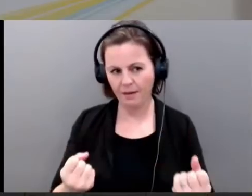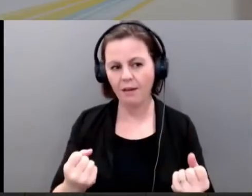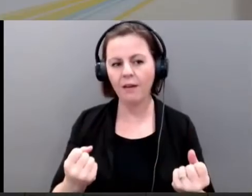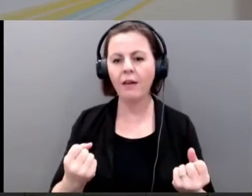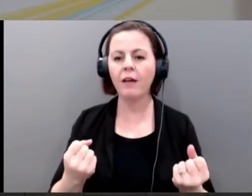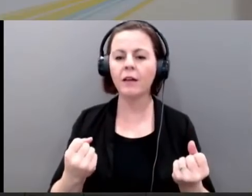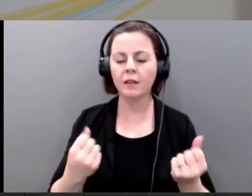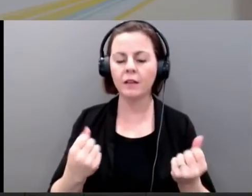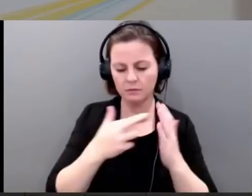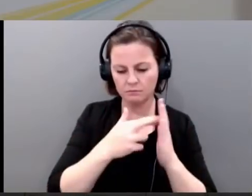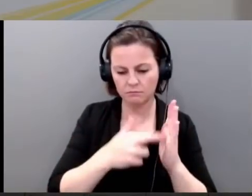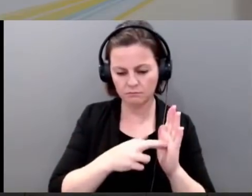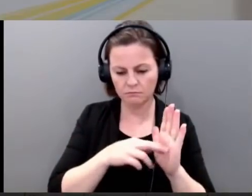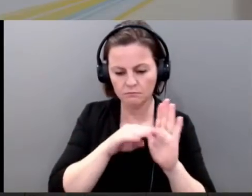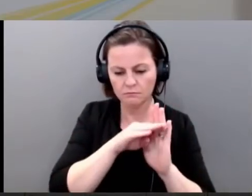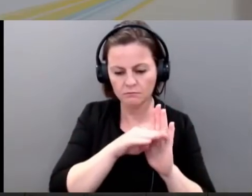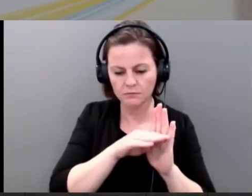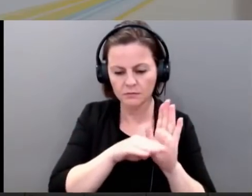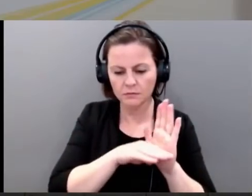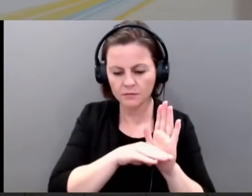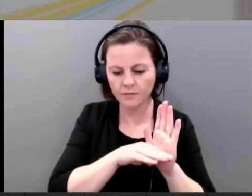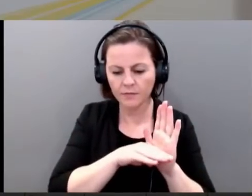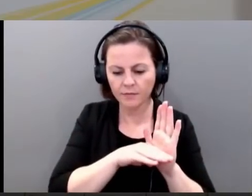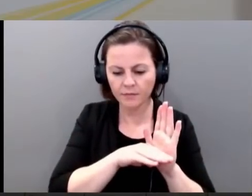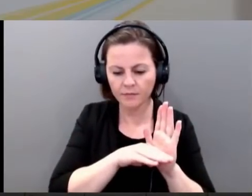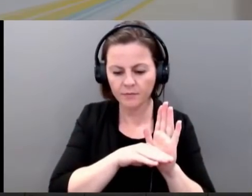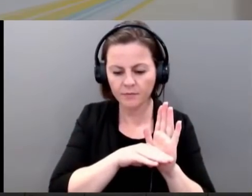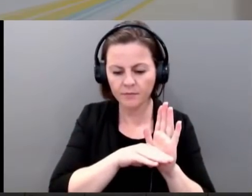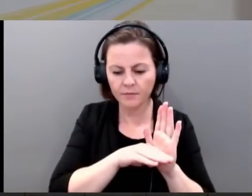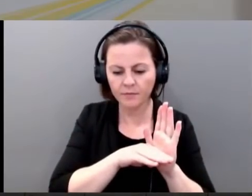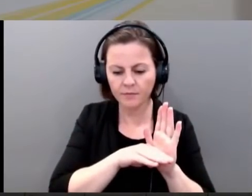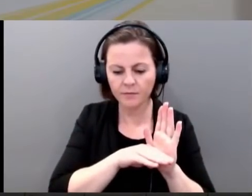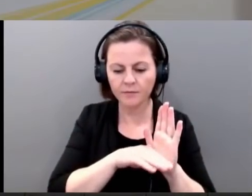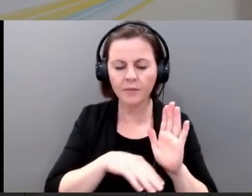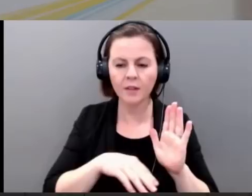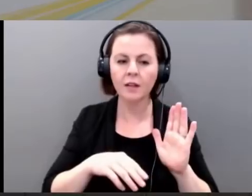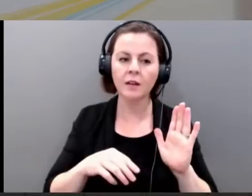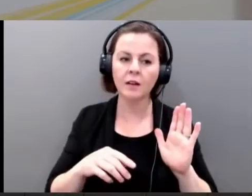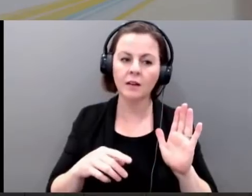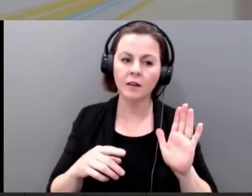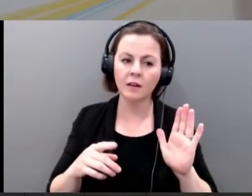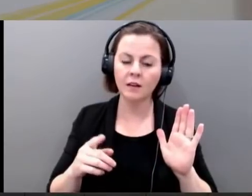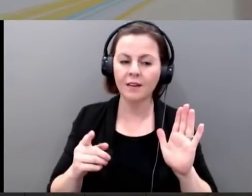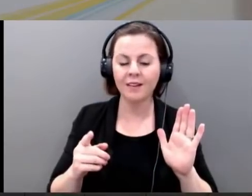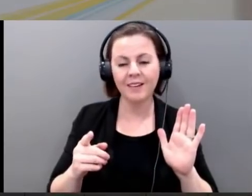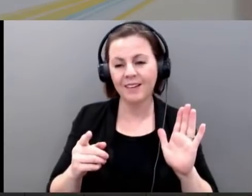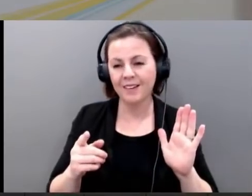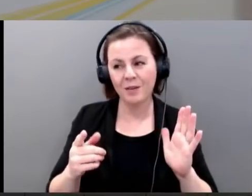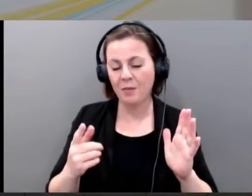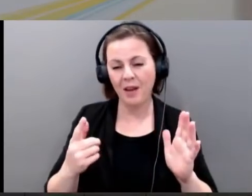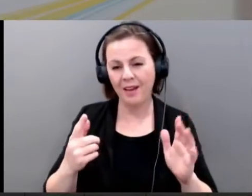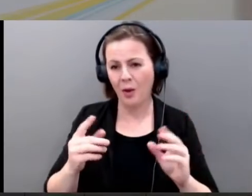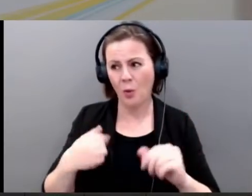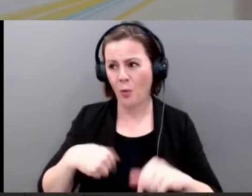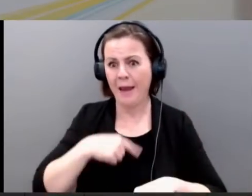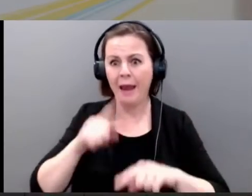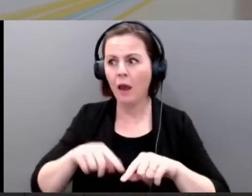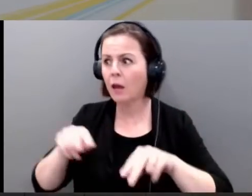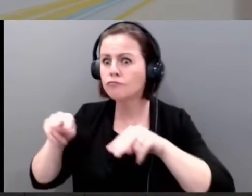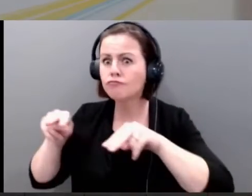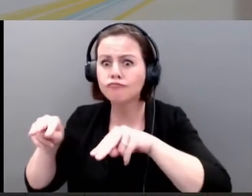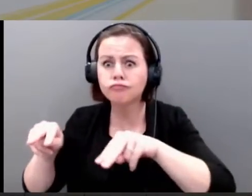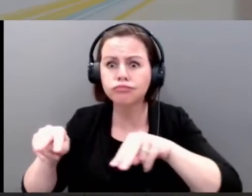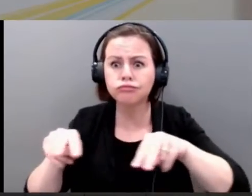but and that can be enforced. But obviously, we can't be everywhere. But there's a